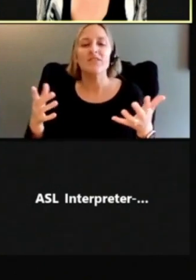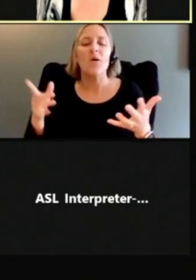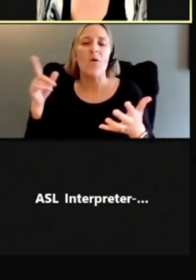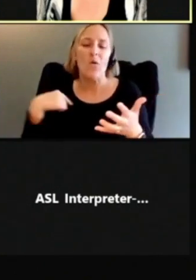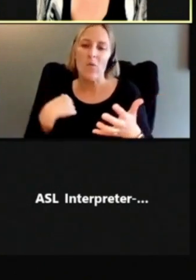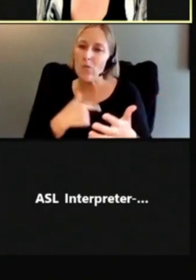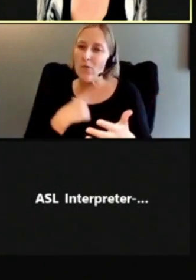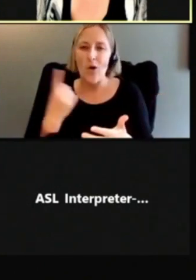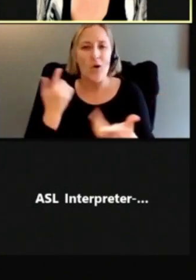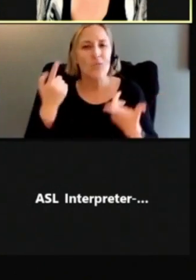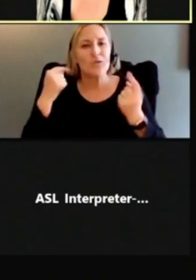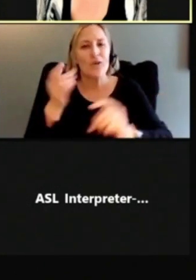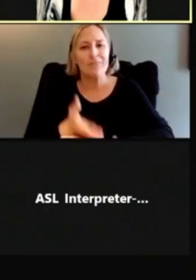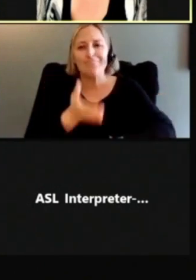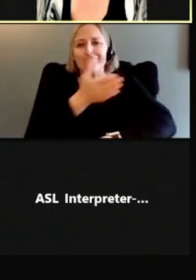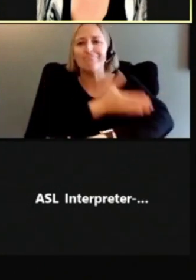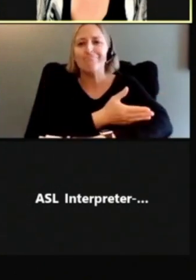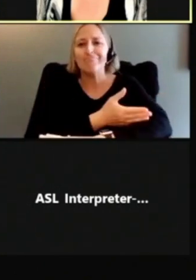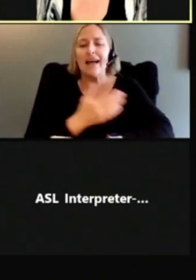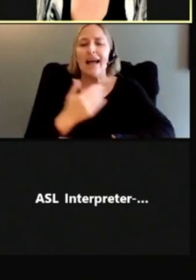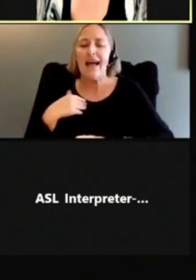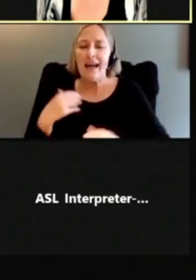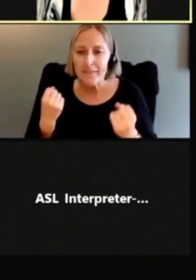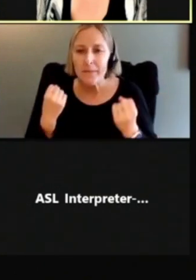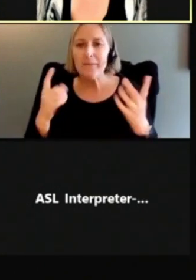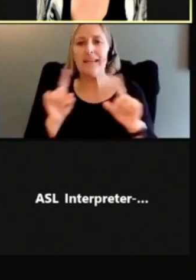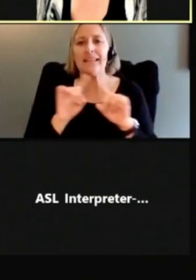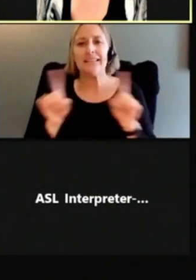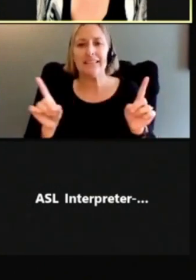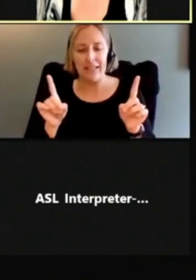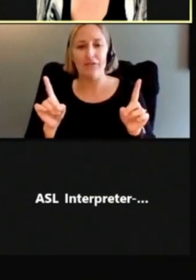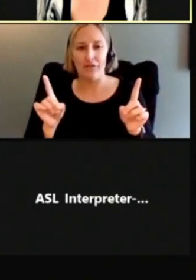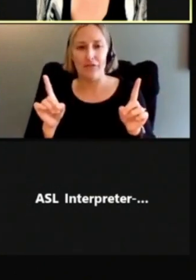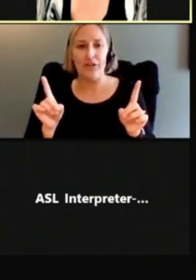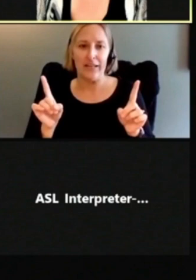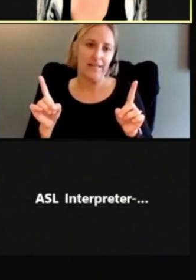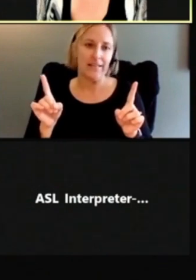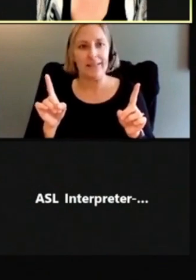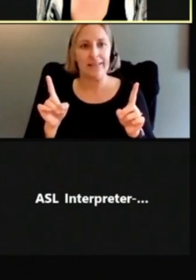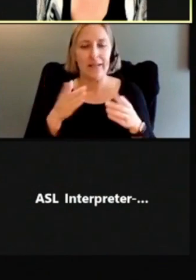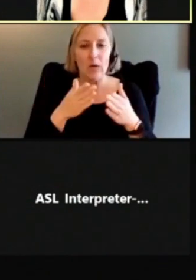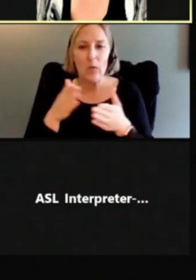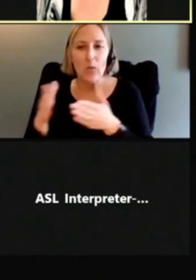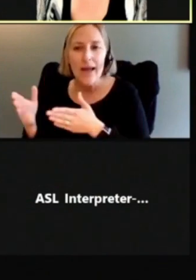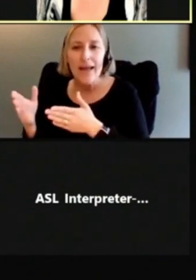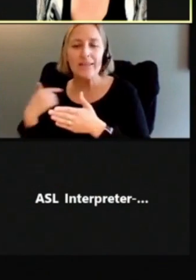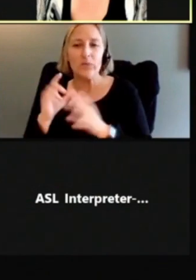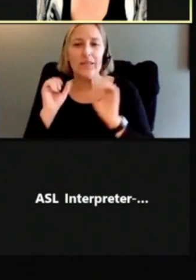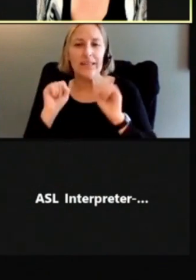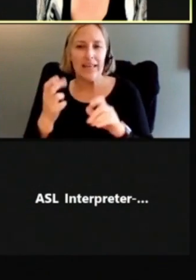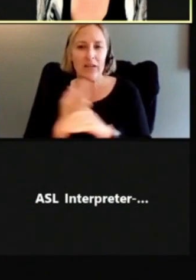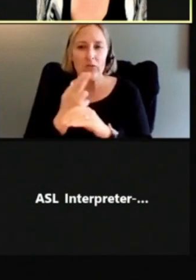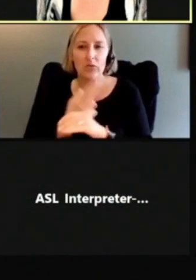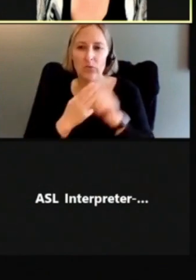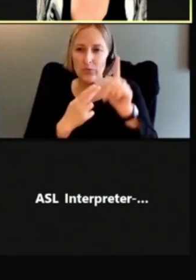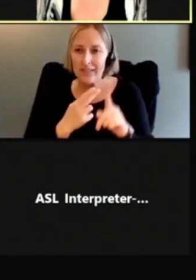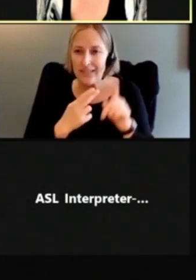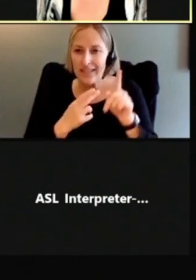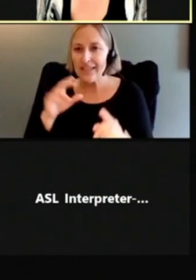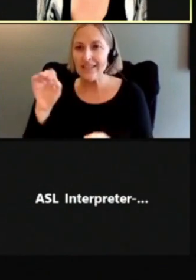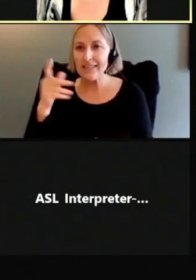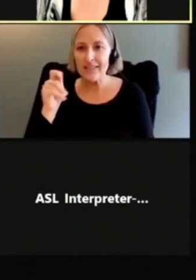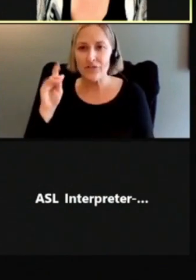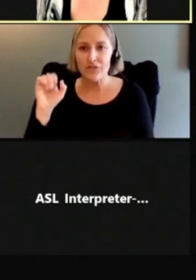There's multiple iterations of these digital learning experiences. They're never done. They're